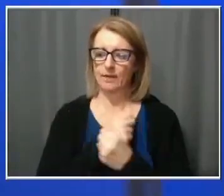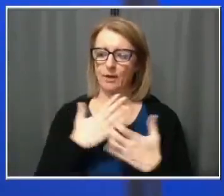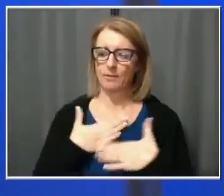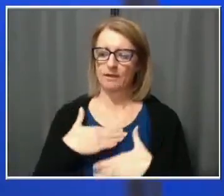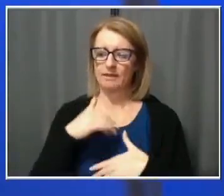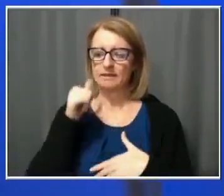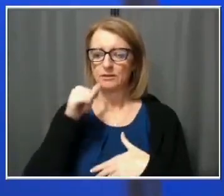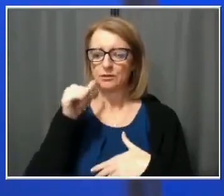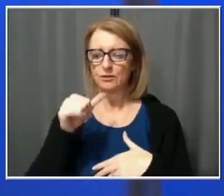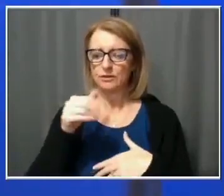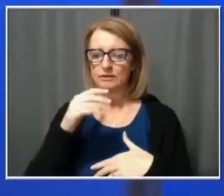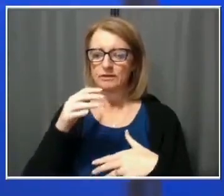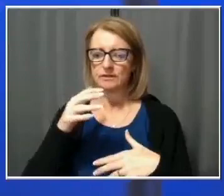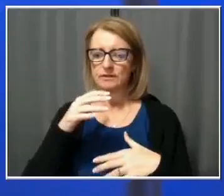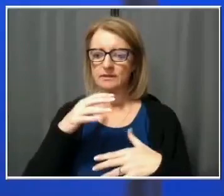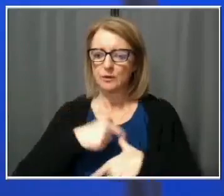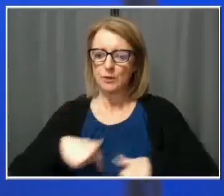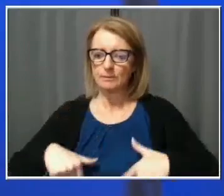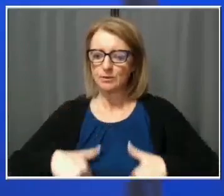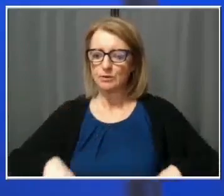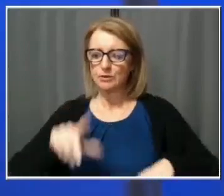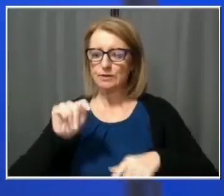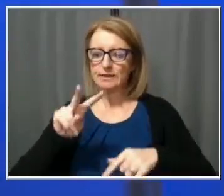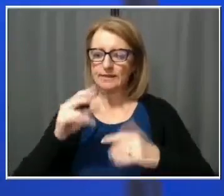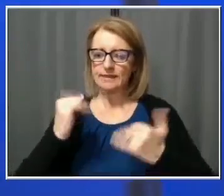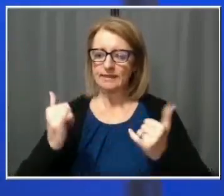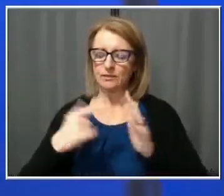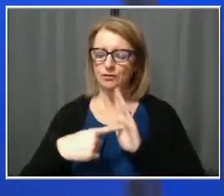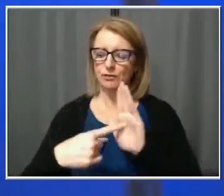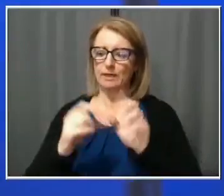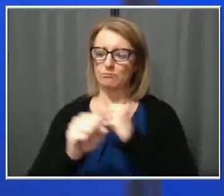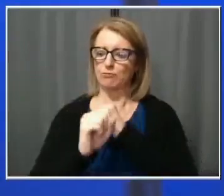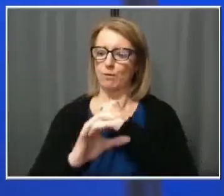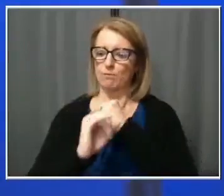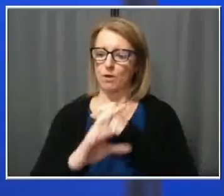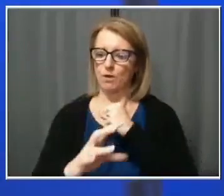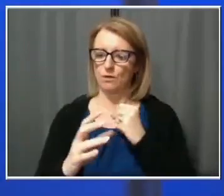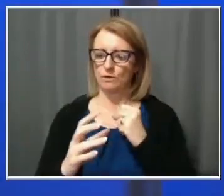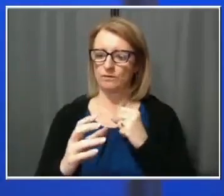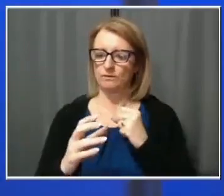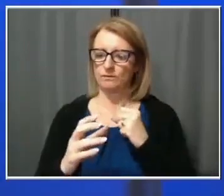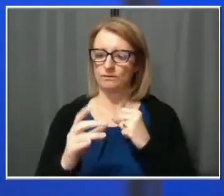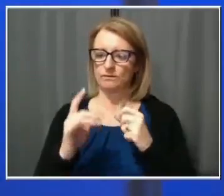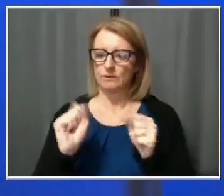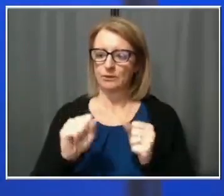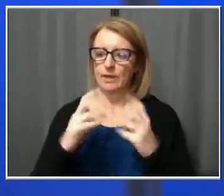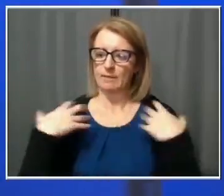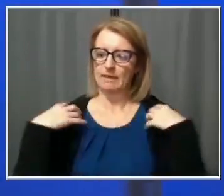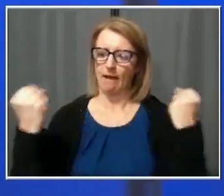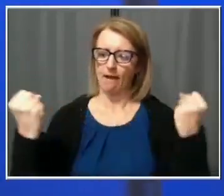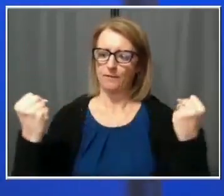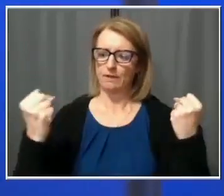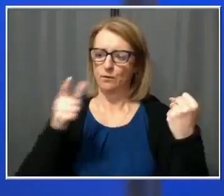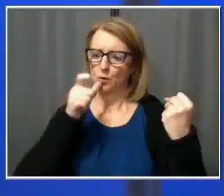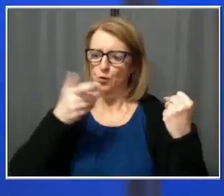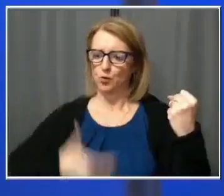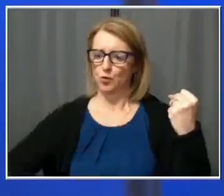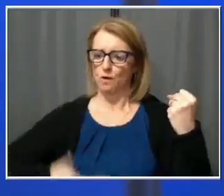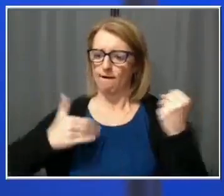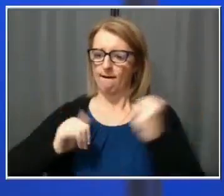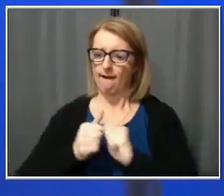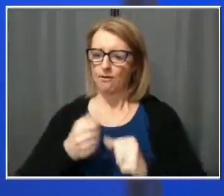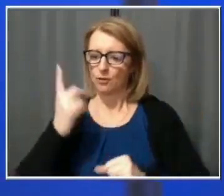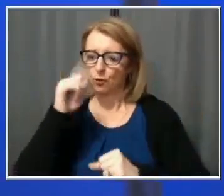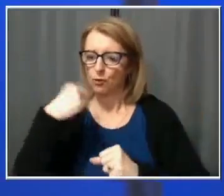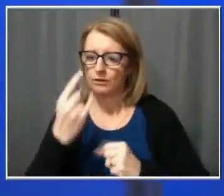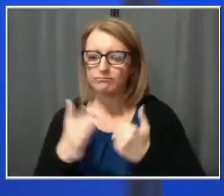That's so cool that they're doing that on TV now, because it's trying to promote that like you can be confident for who you are and how you look, and it doesn't